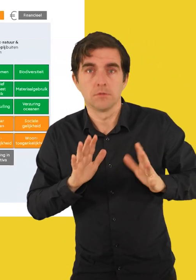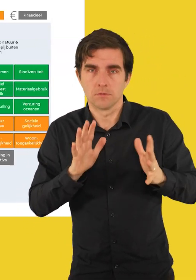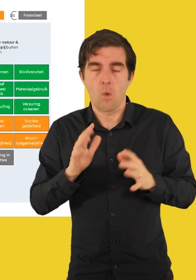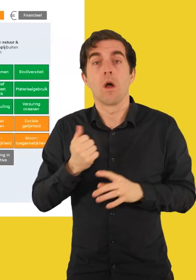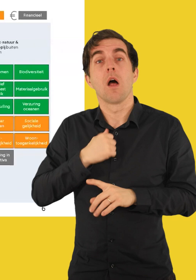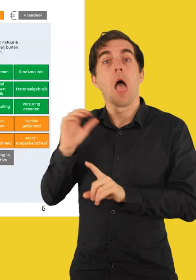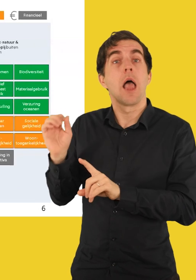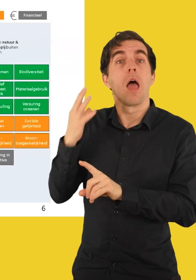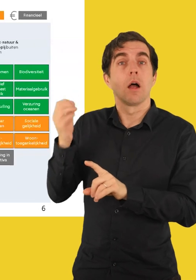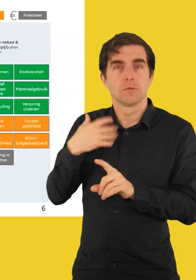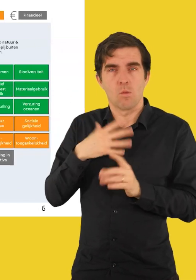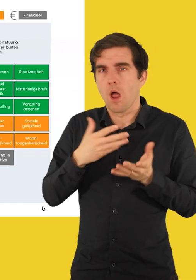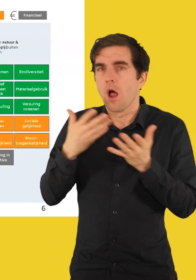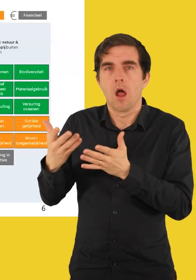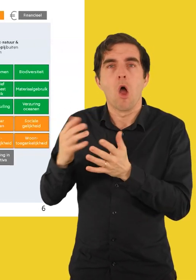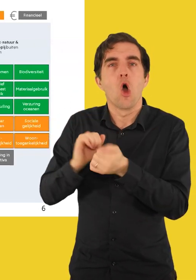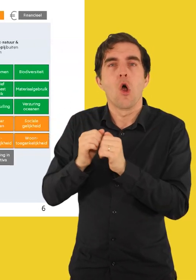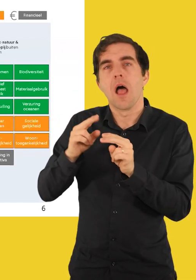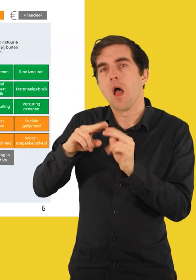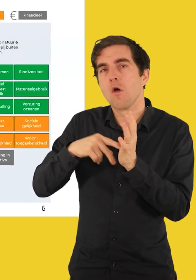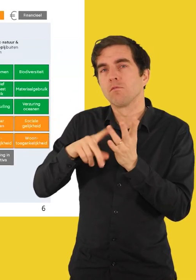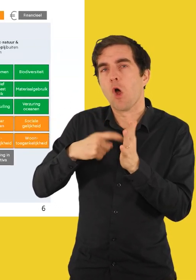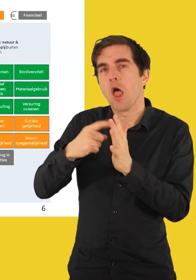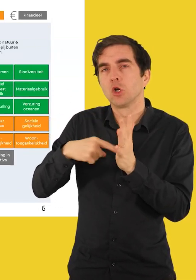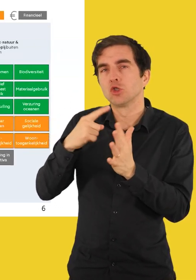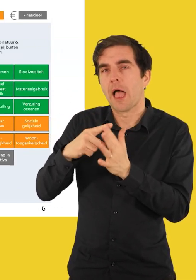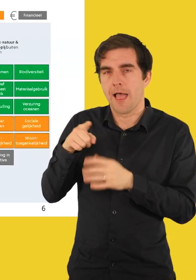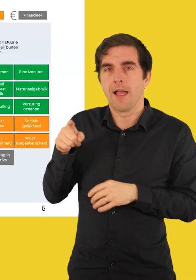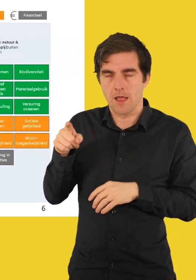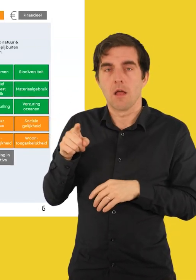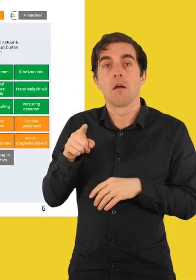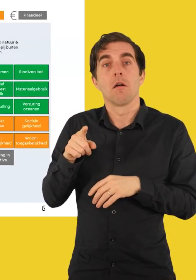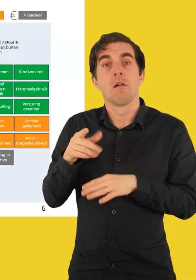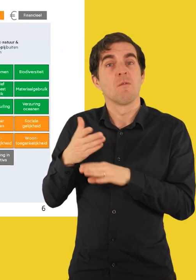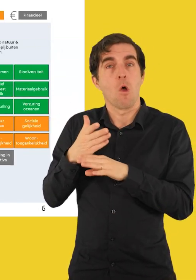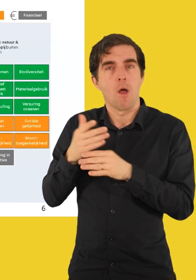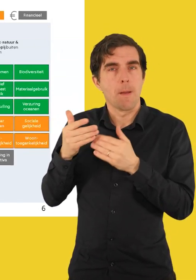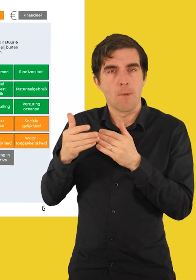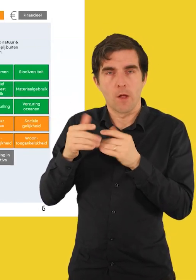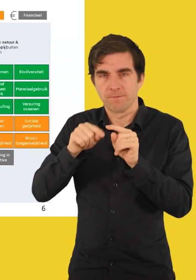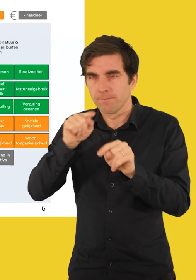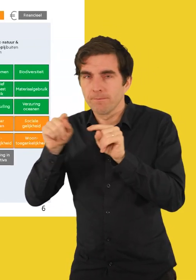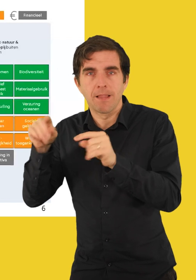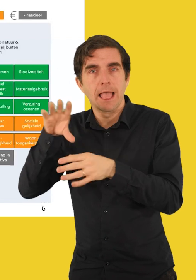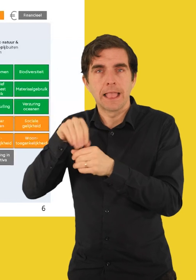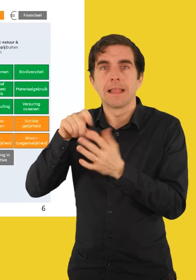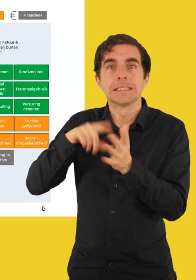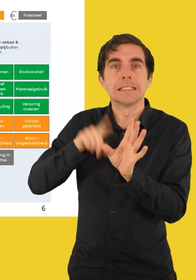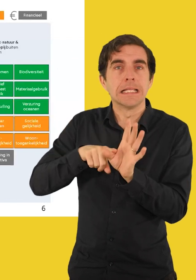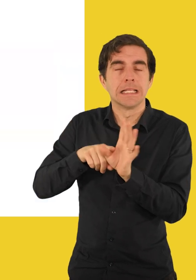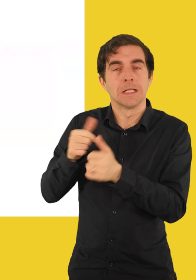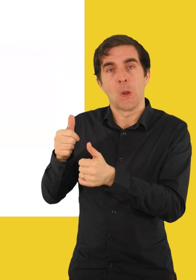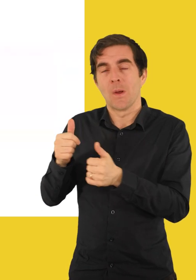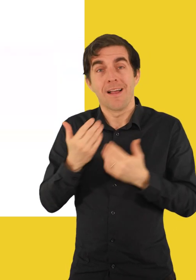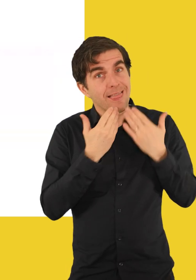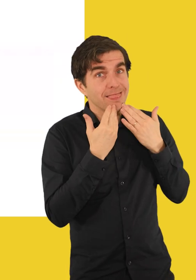These were my slides. I'll now hand it over to my colleague Vrouwtje Anno, who works more with like initiatives in the city itself. Yes,